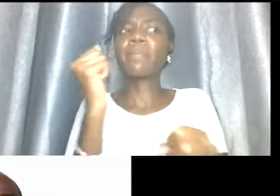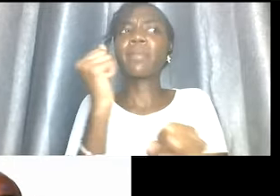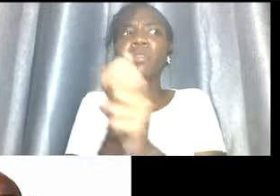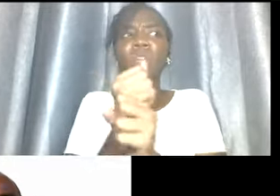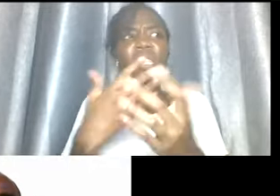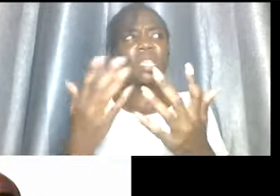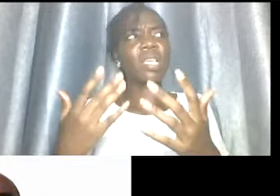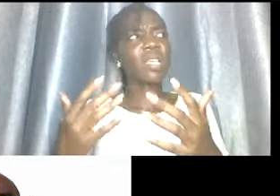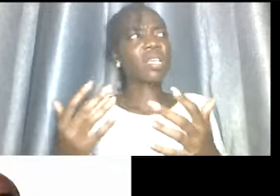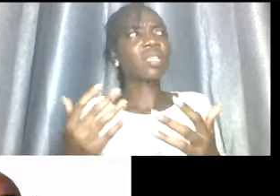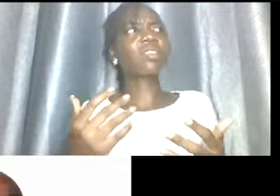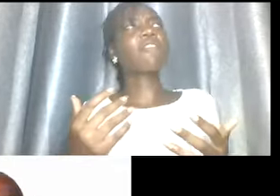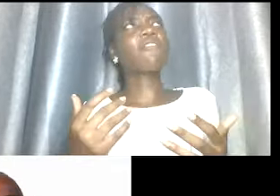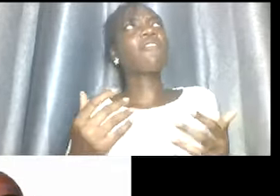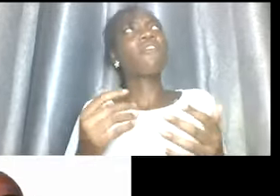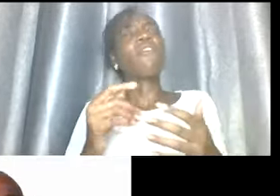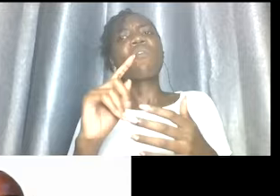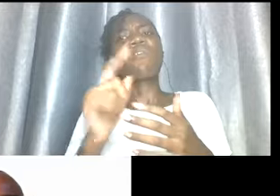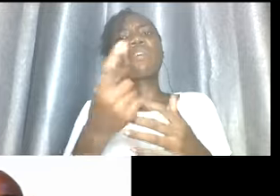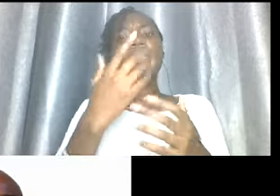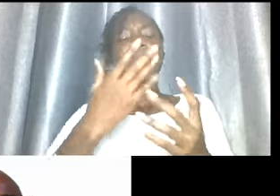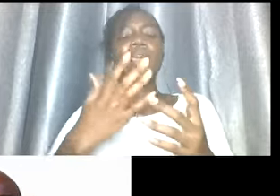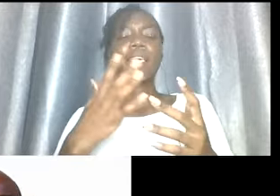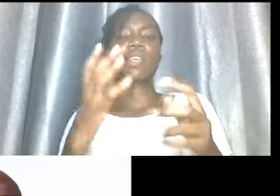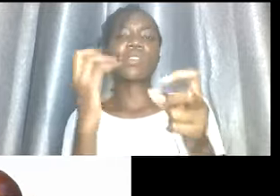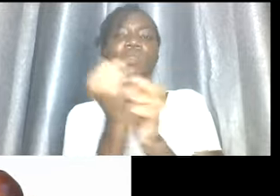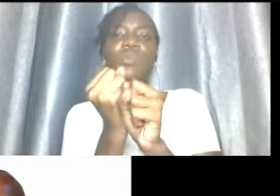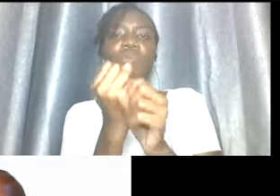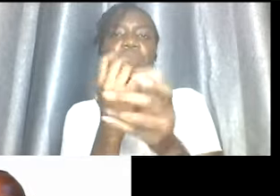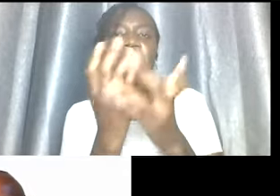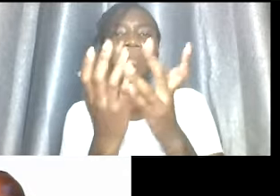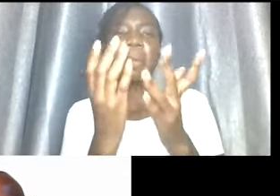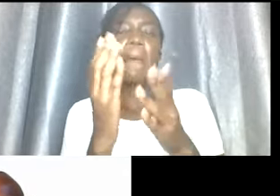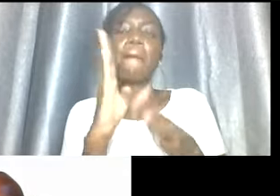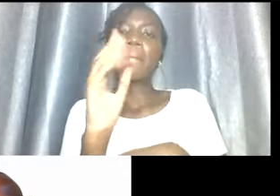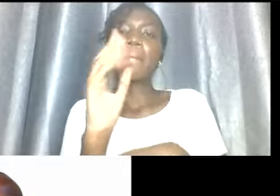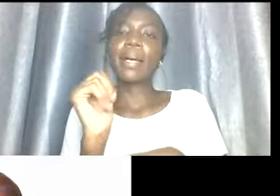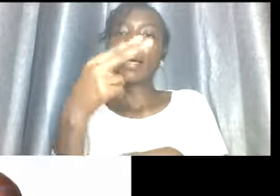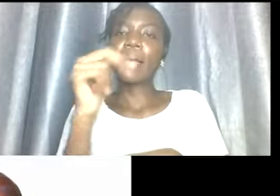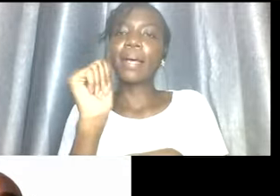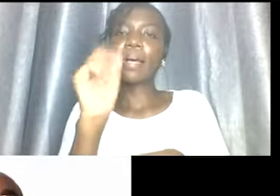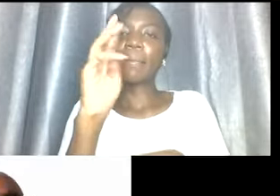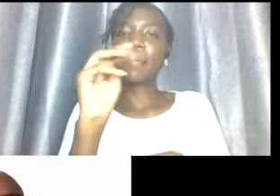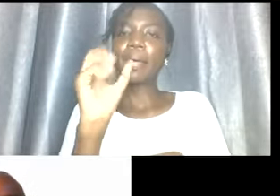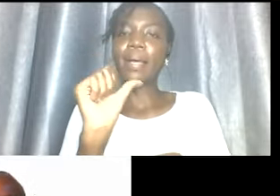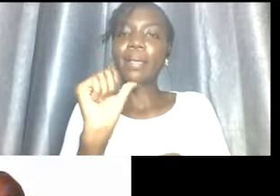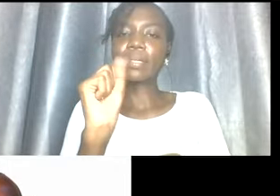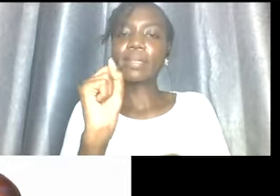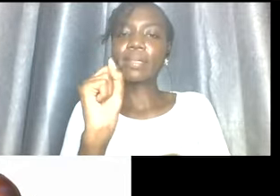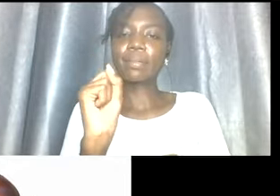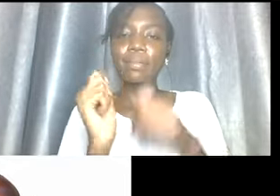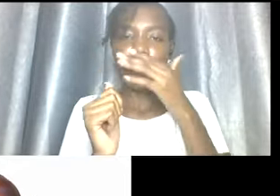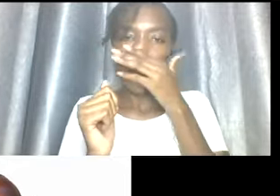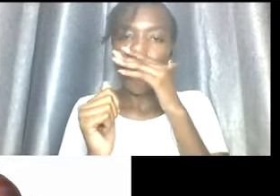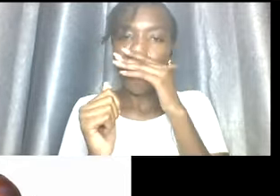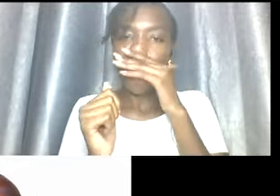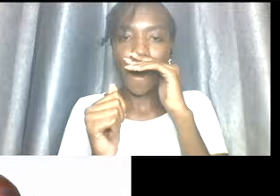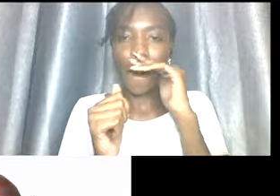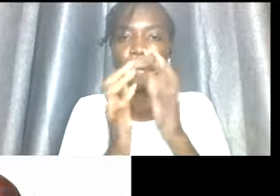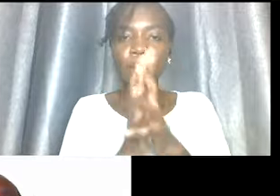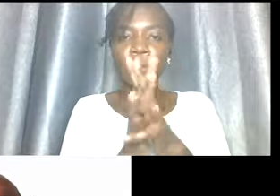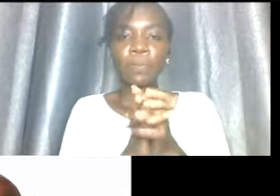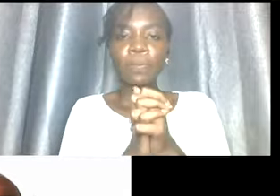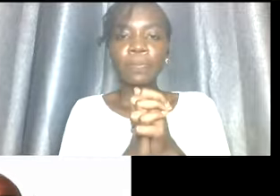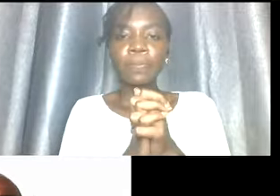franchise that was just getting started in Bahamas, Domino's Pizza.